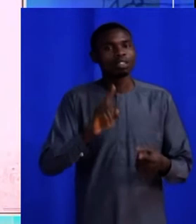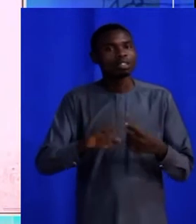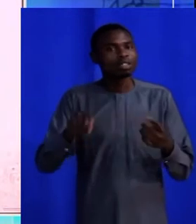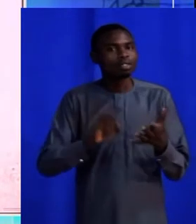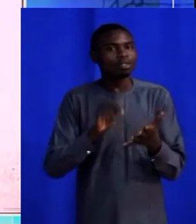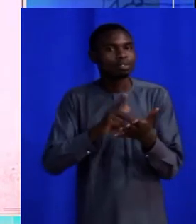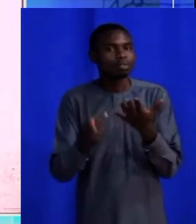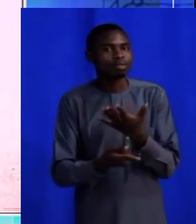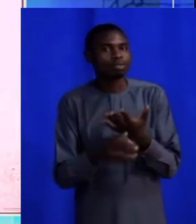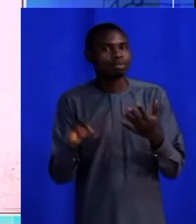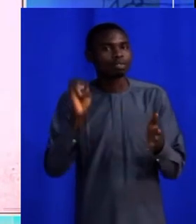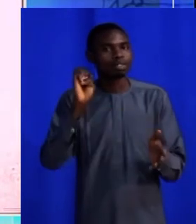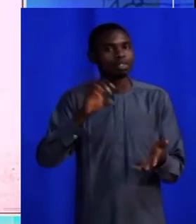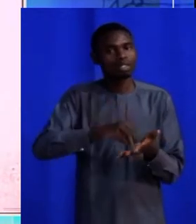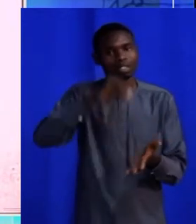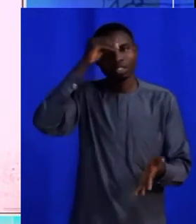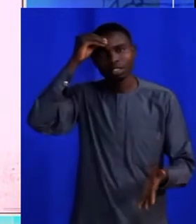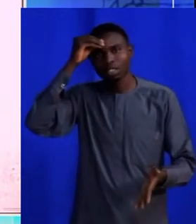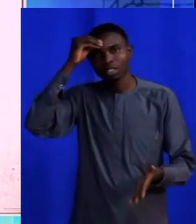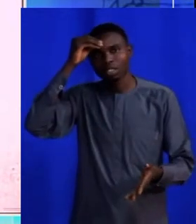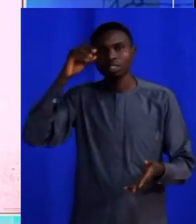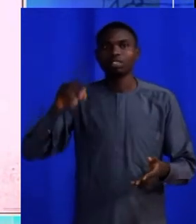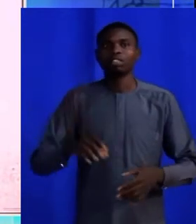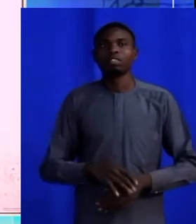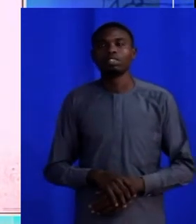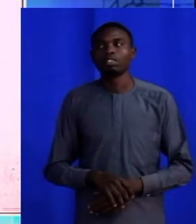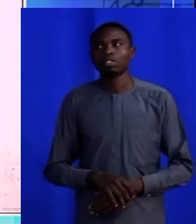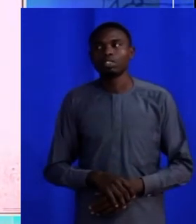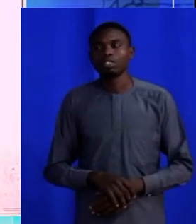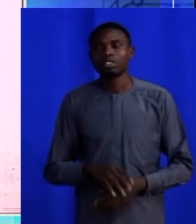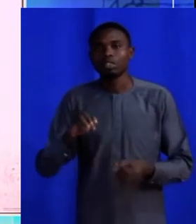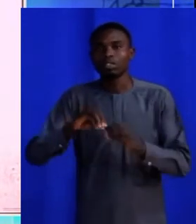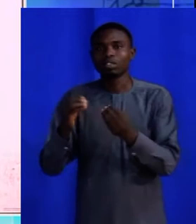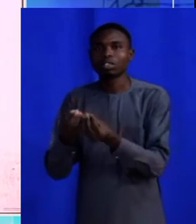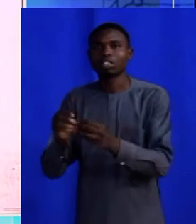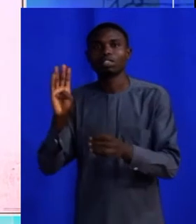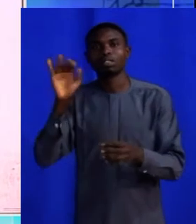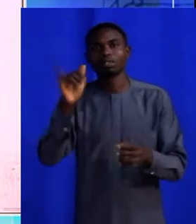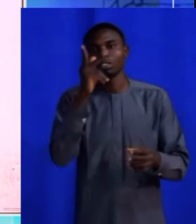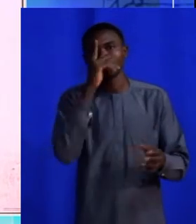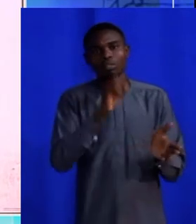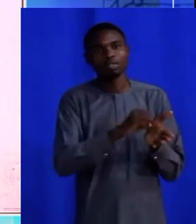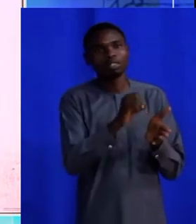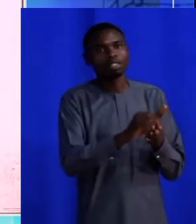organized by Ministry of Education in collaboration with the Ministry of